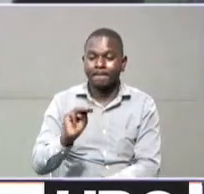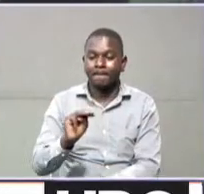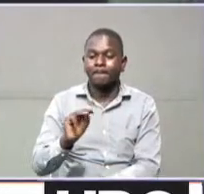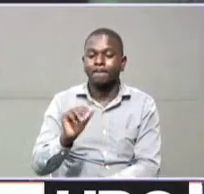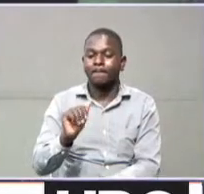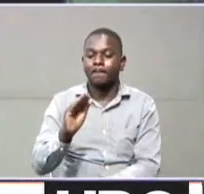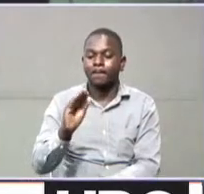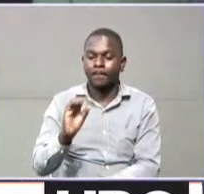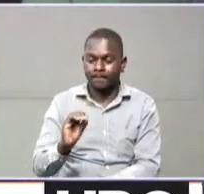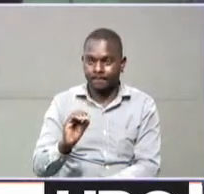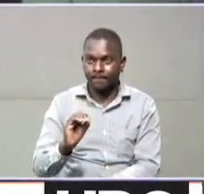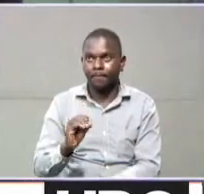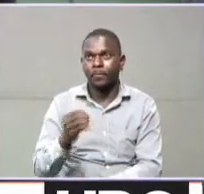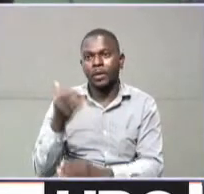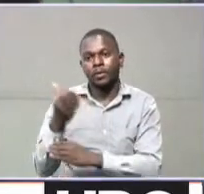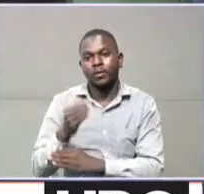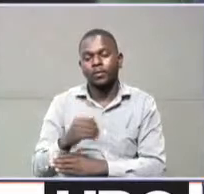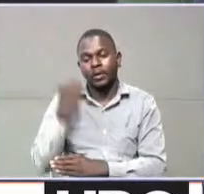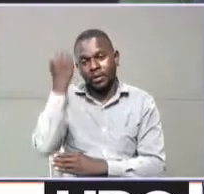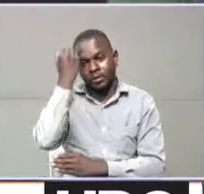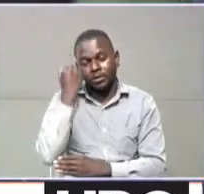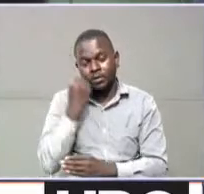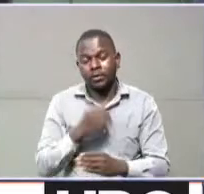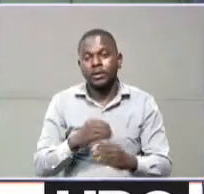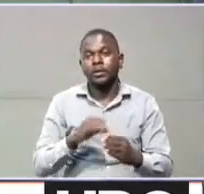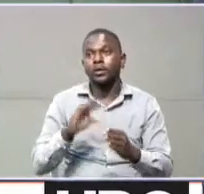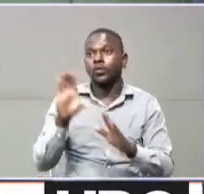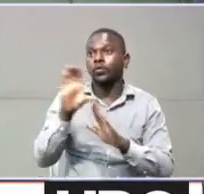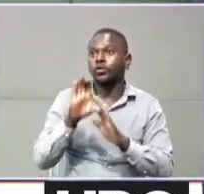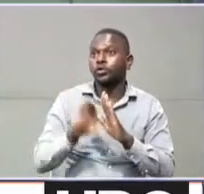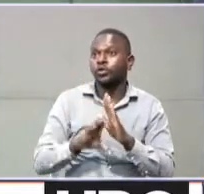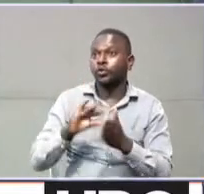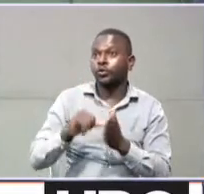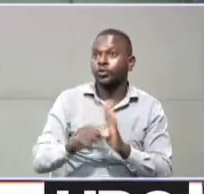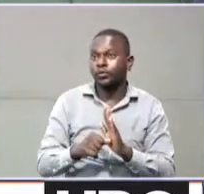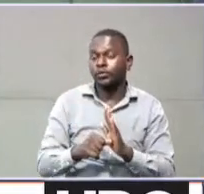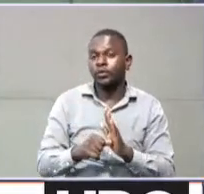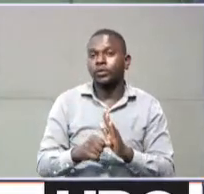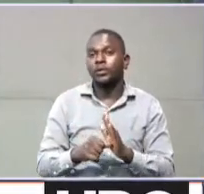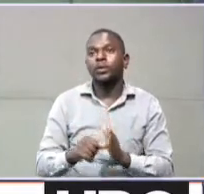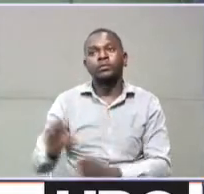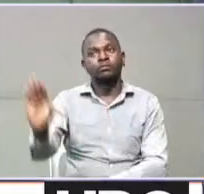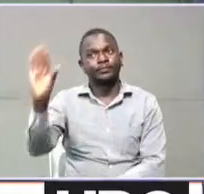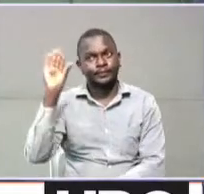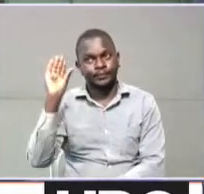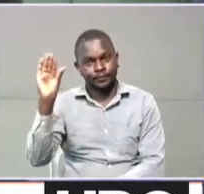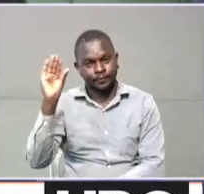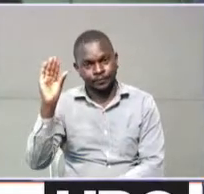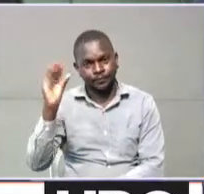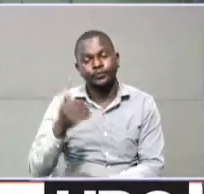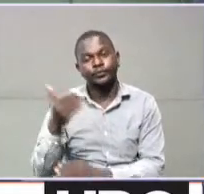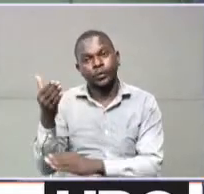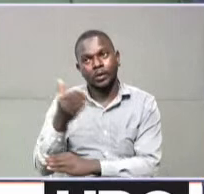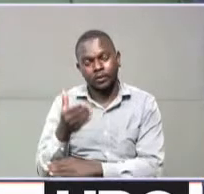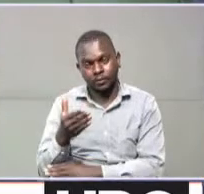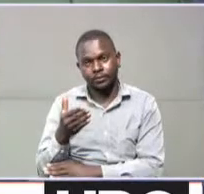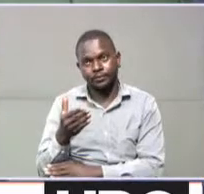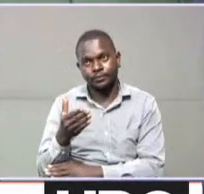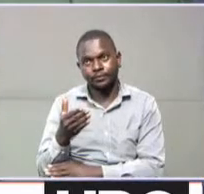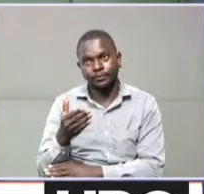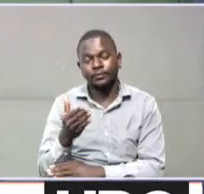who is the minister for justice and constitutional affairs who took who took oath of minister